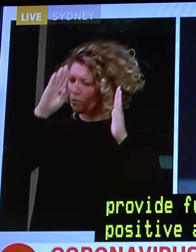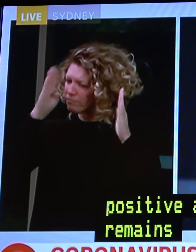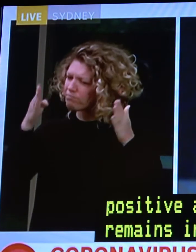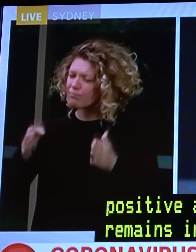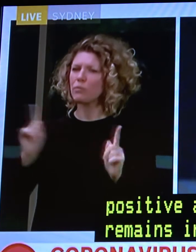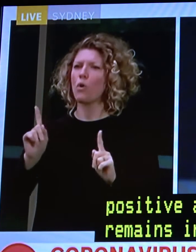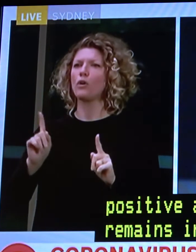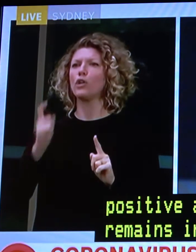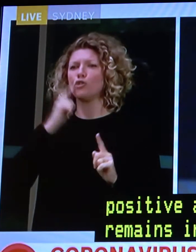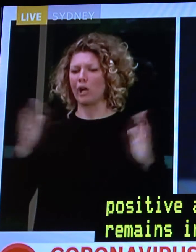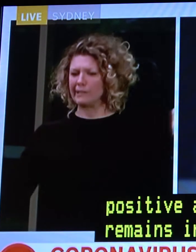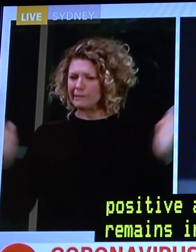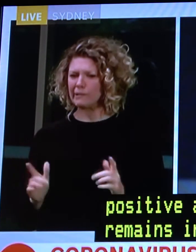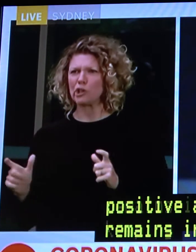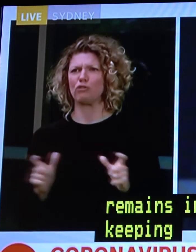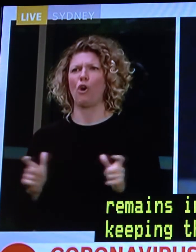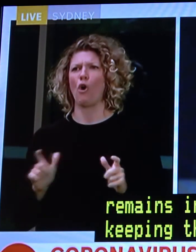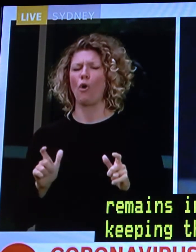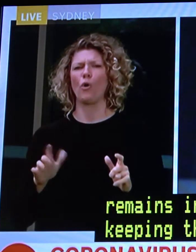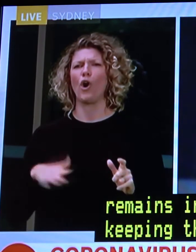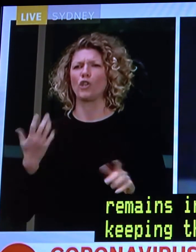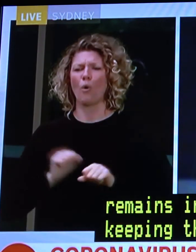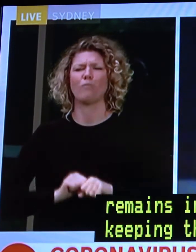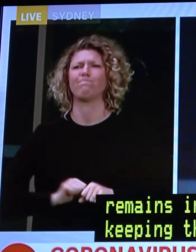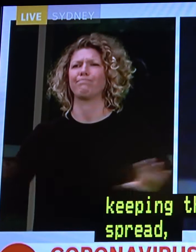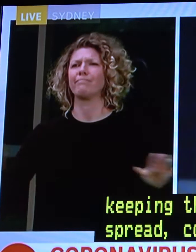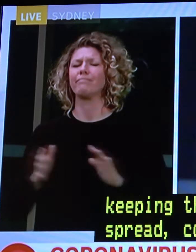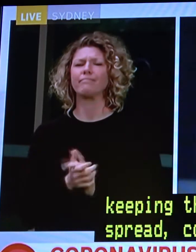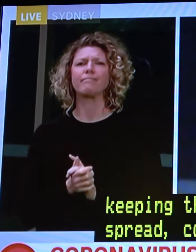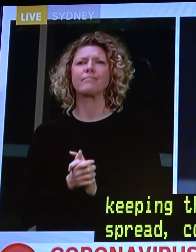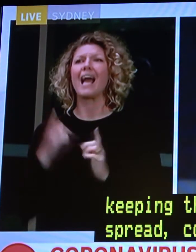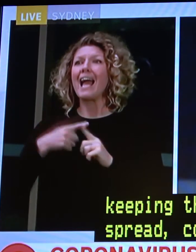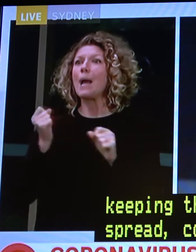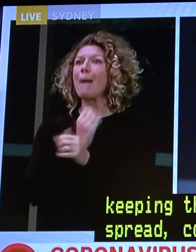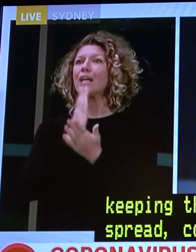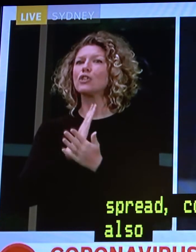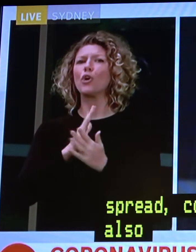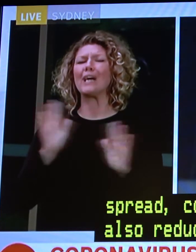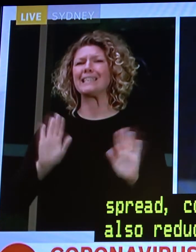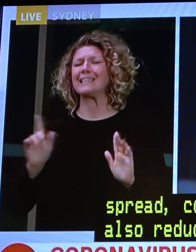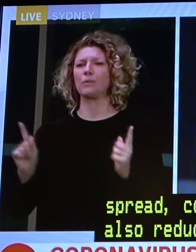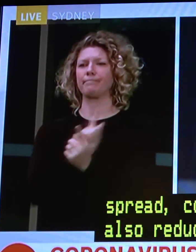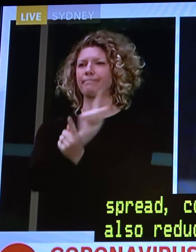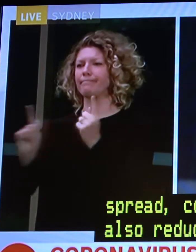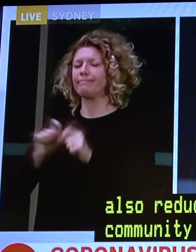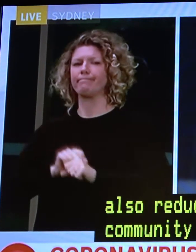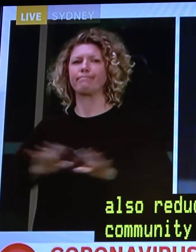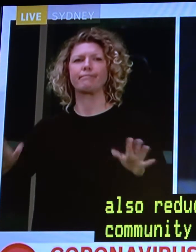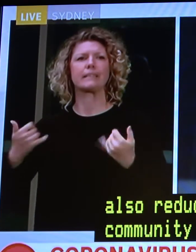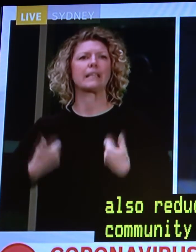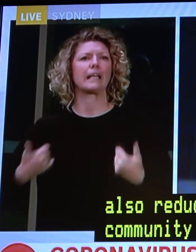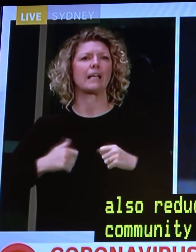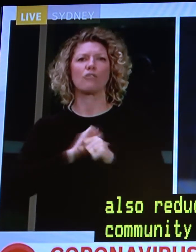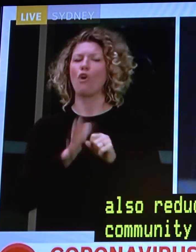the spread, containing the spread, but also reducing the community-to-community transmission, and that's really, really important. So everybody's been